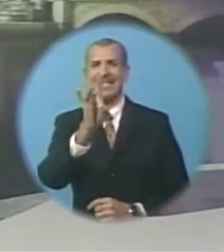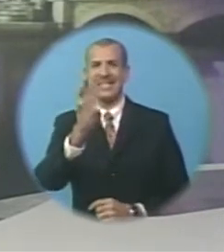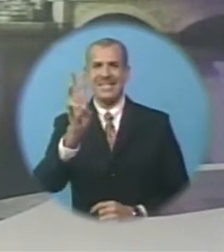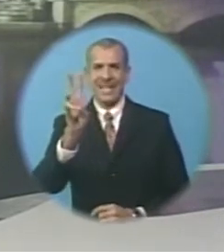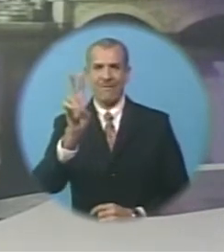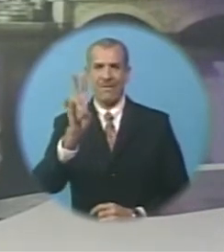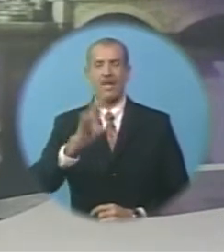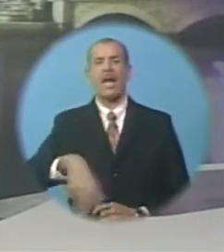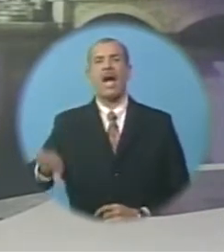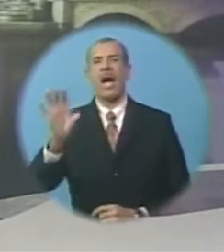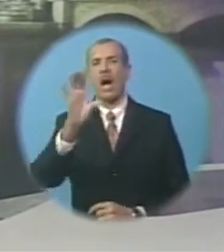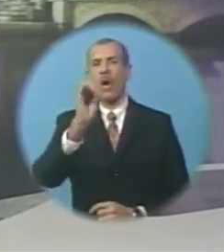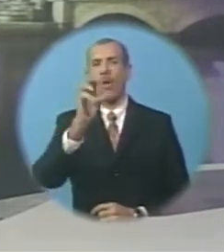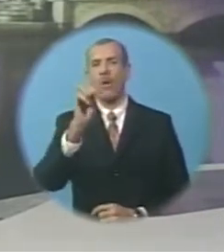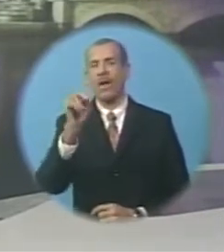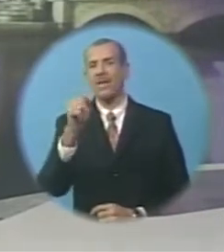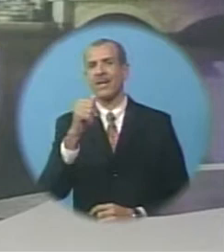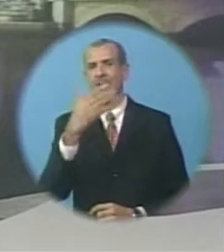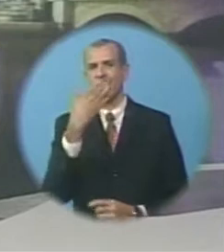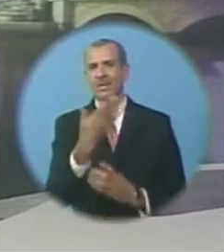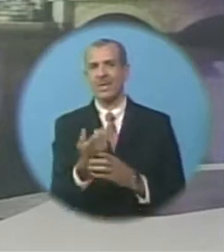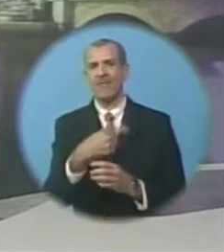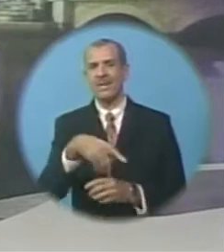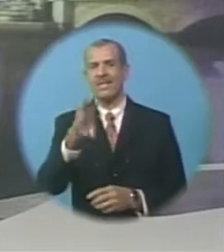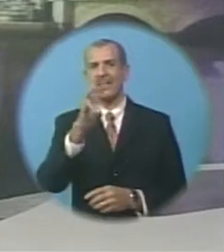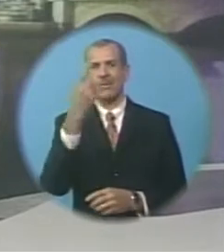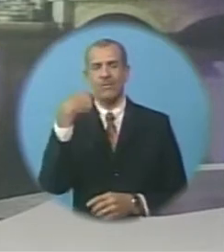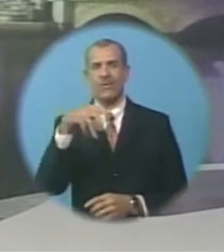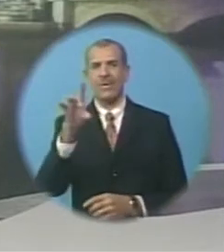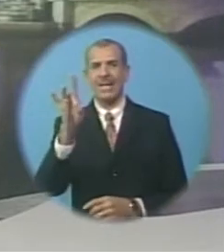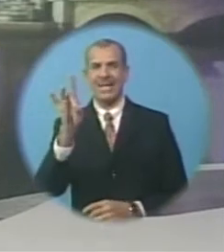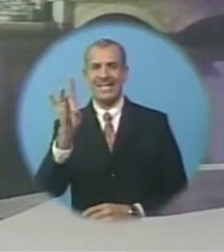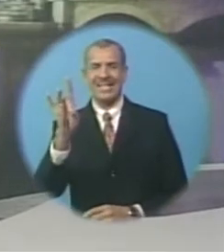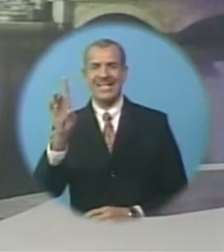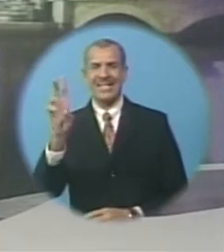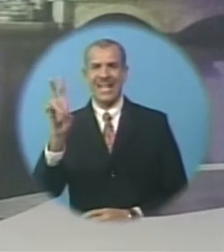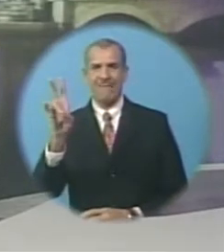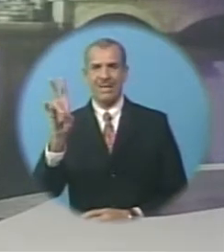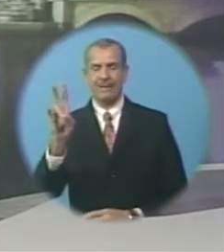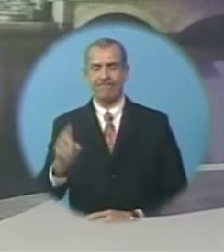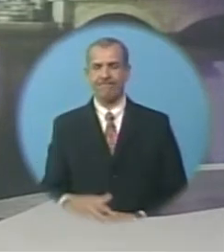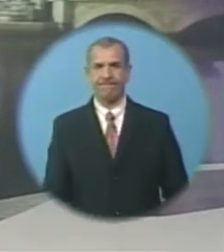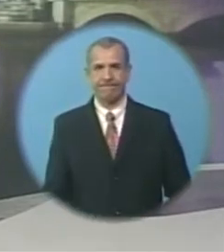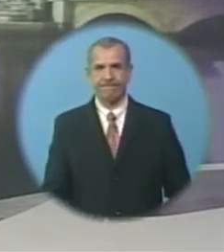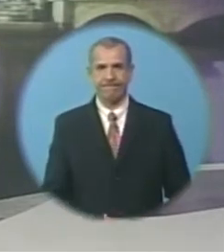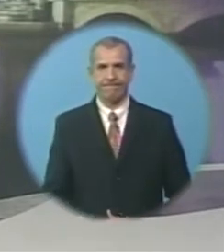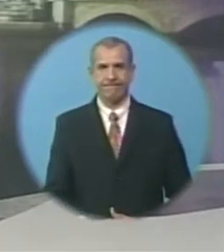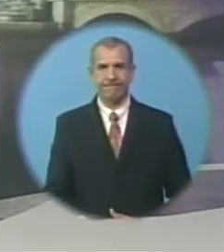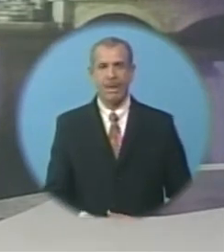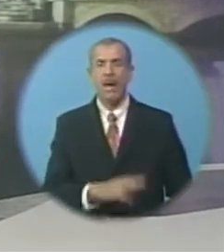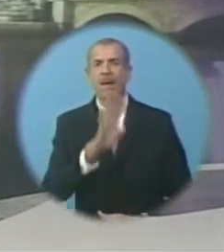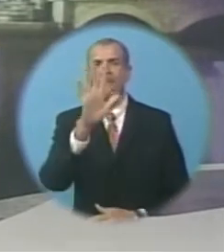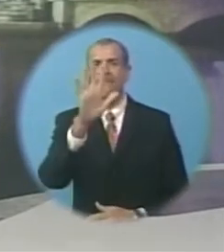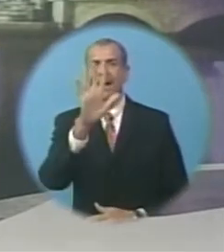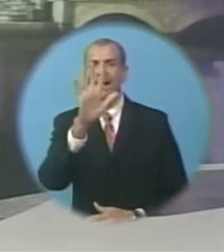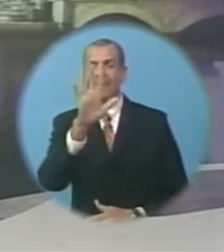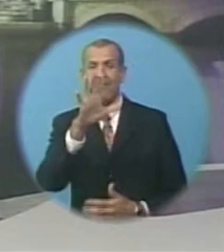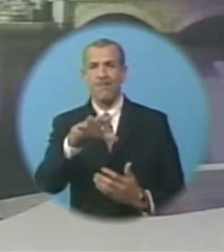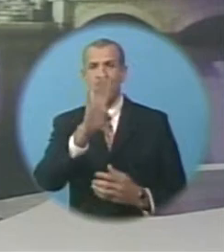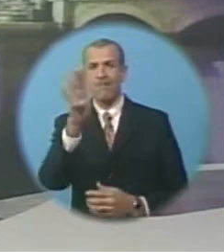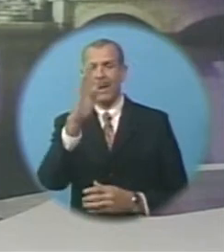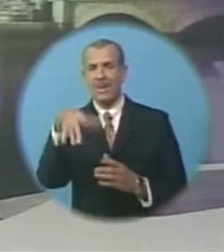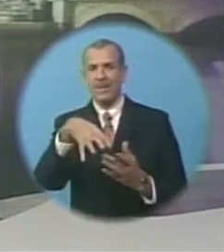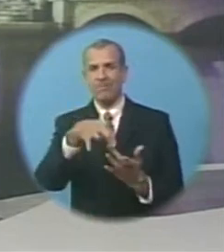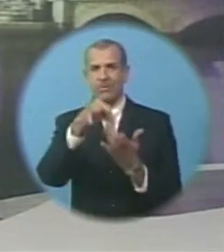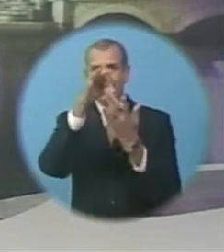is having a good day with 6 for 87. Well, 5 Barbadians have been selected in a